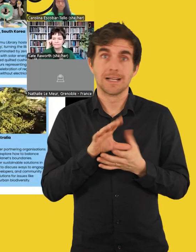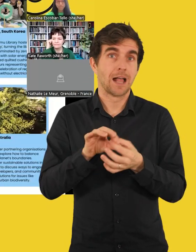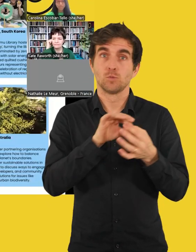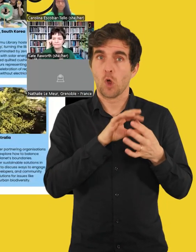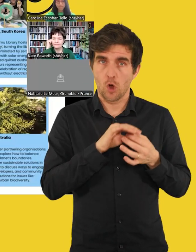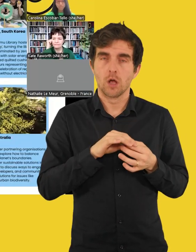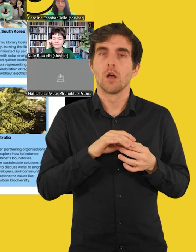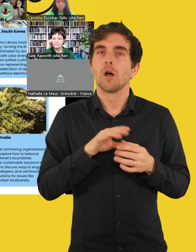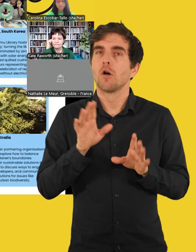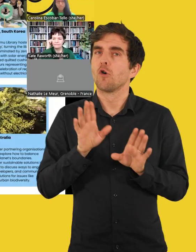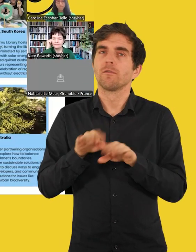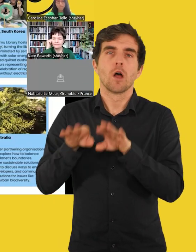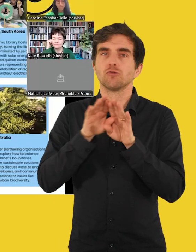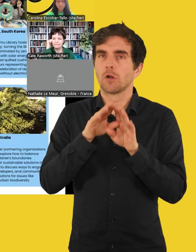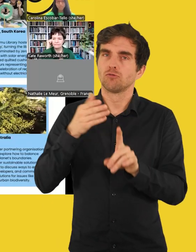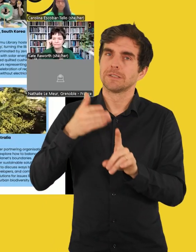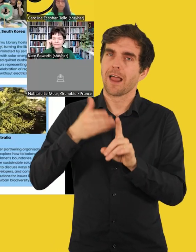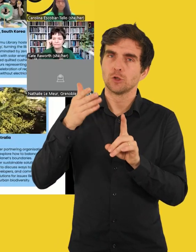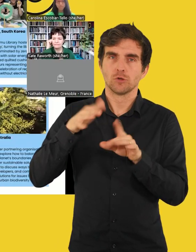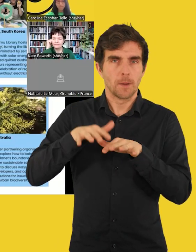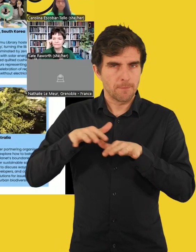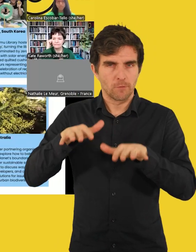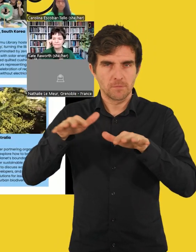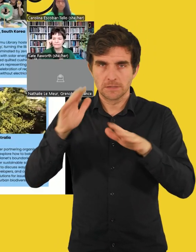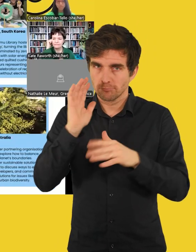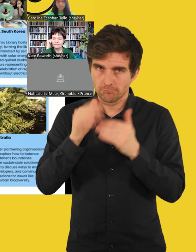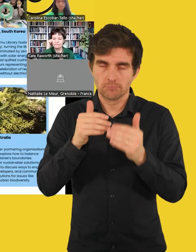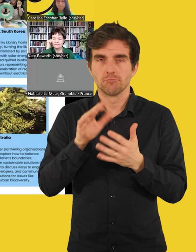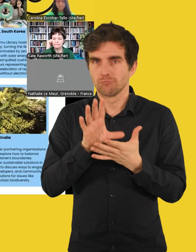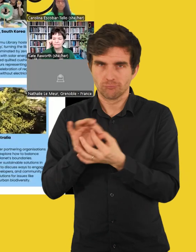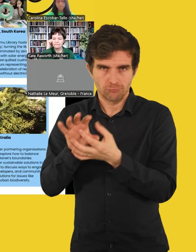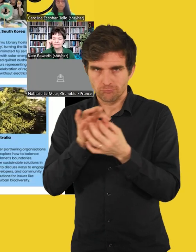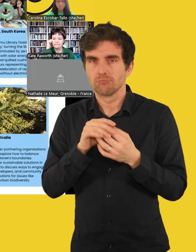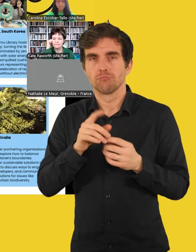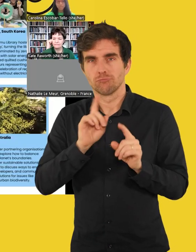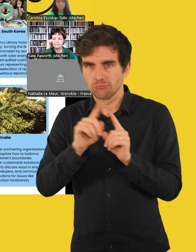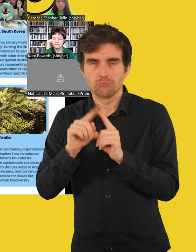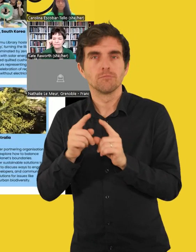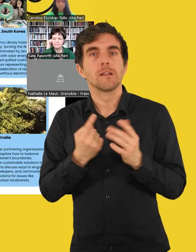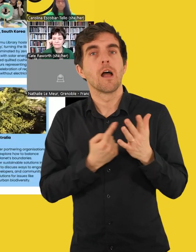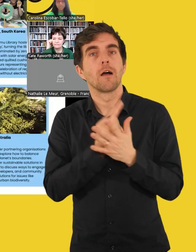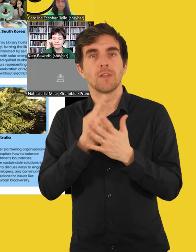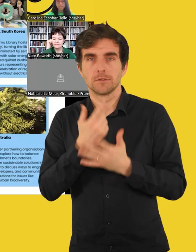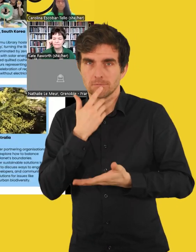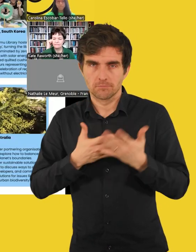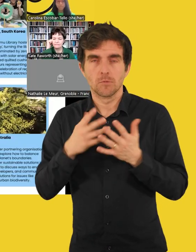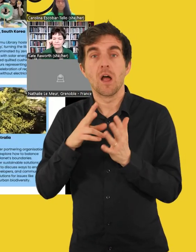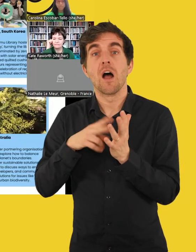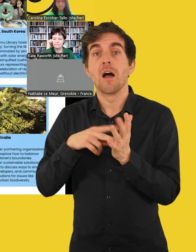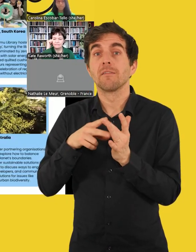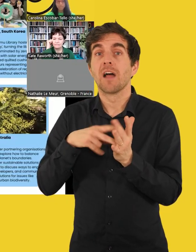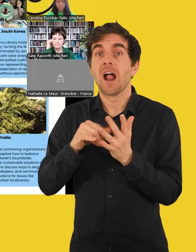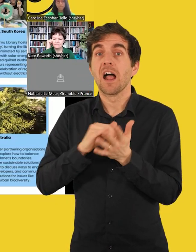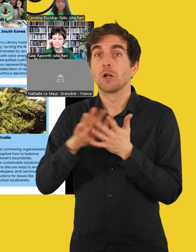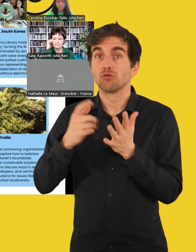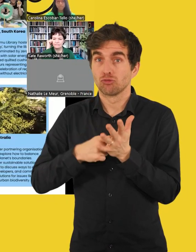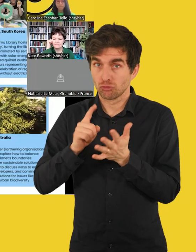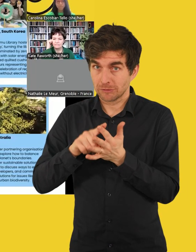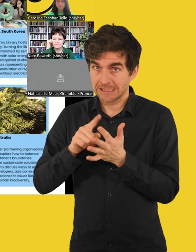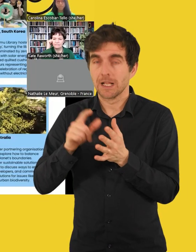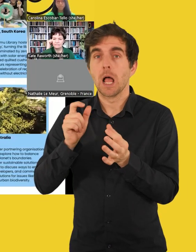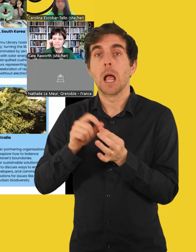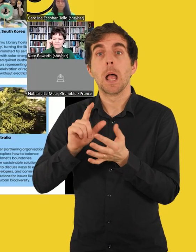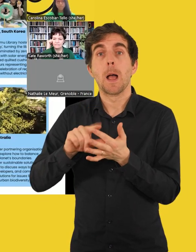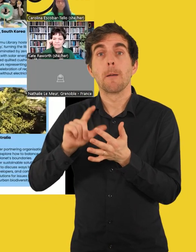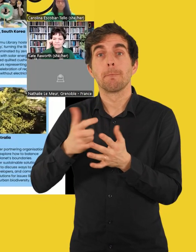Economics Network and Universal Recognition Movement collaborating to work on some events. So I'd love